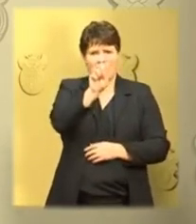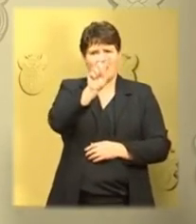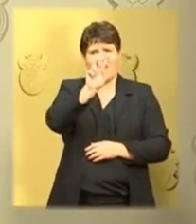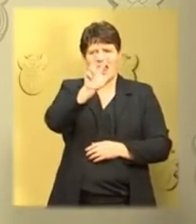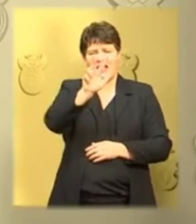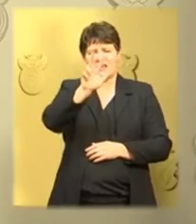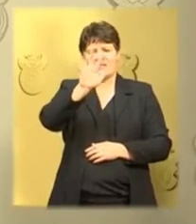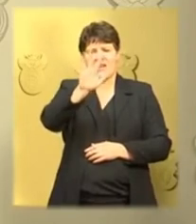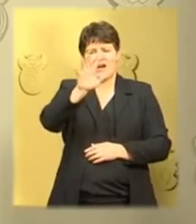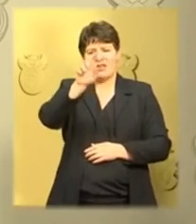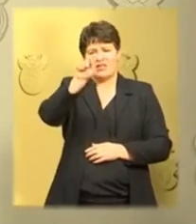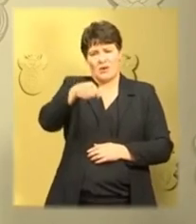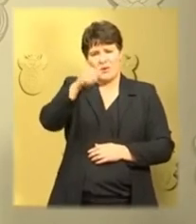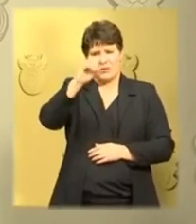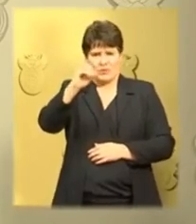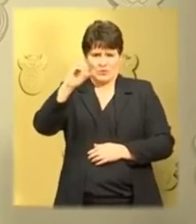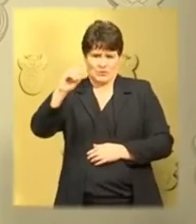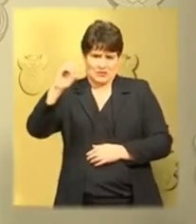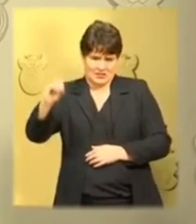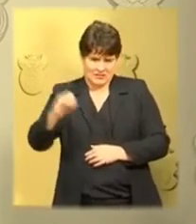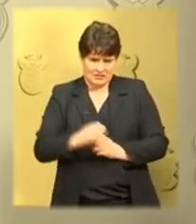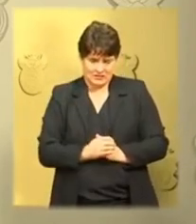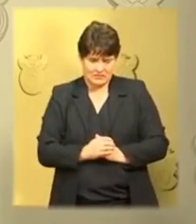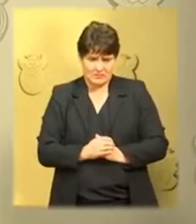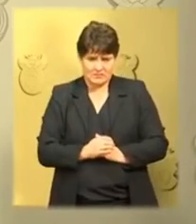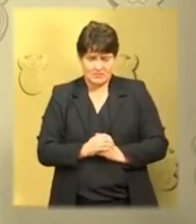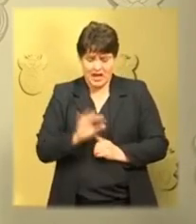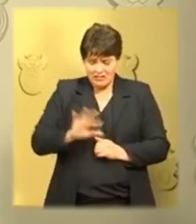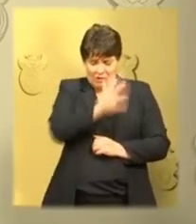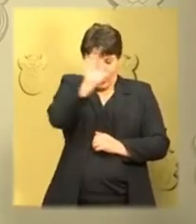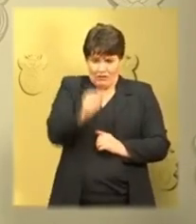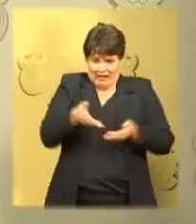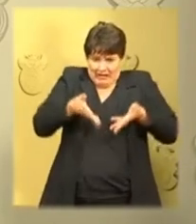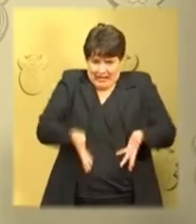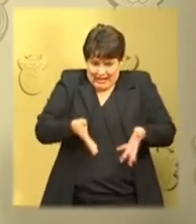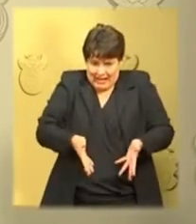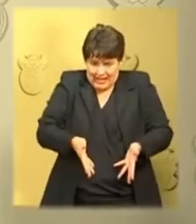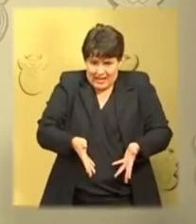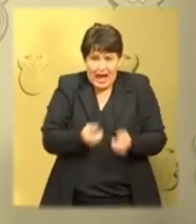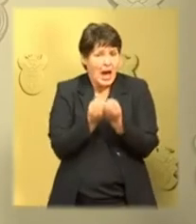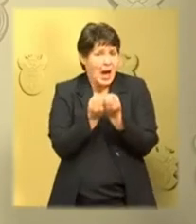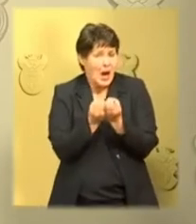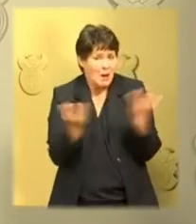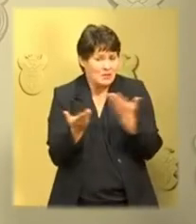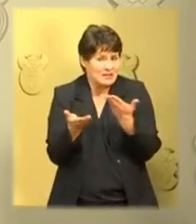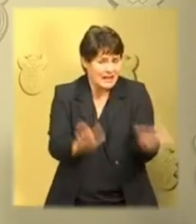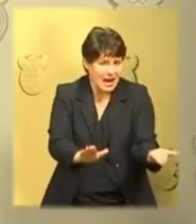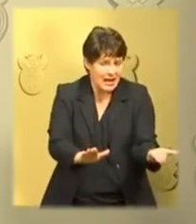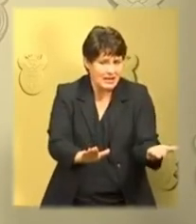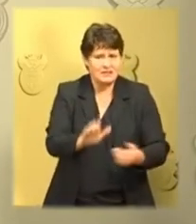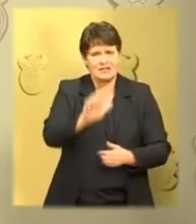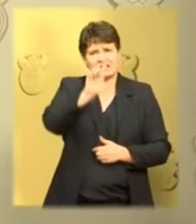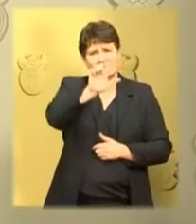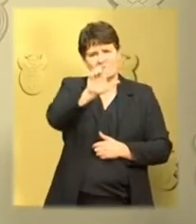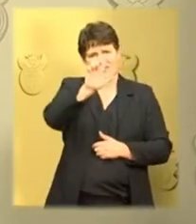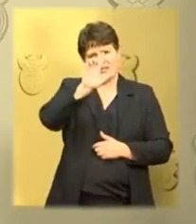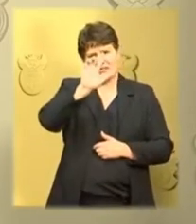in South Africa, at least 75 people have lost their lives now.